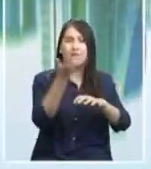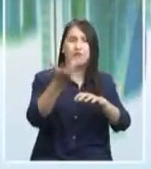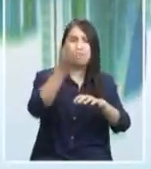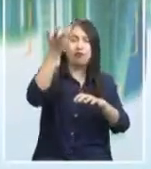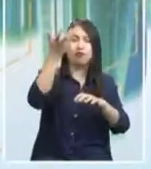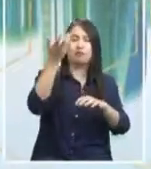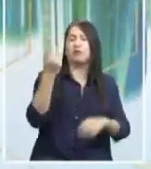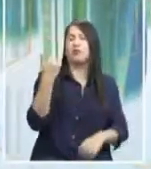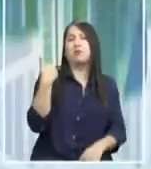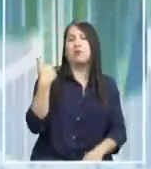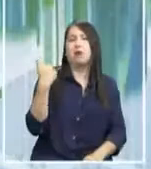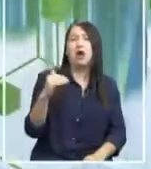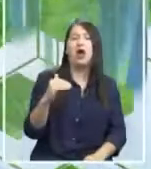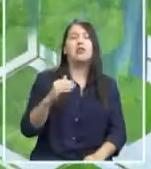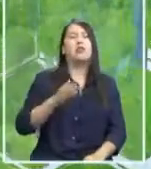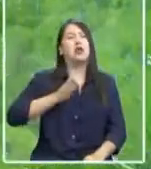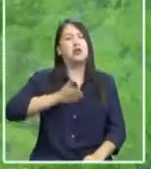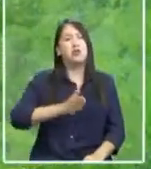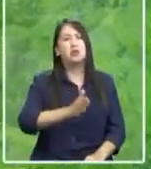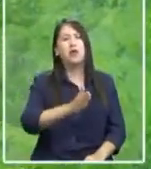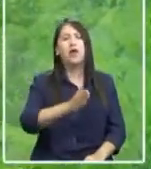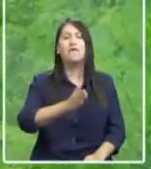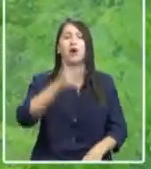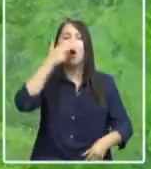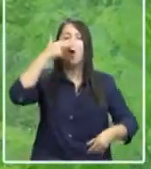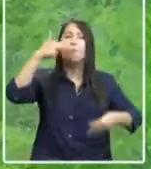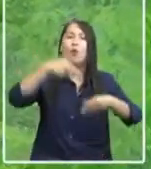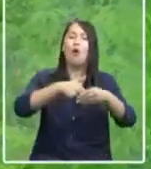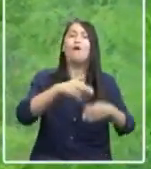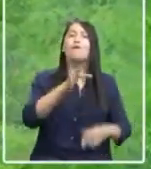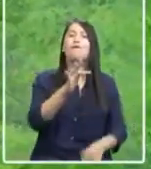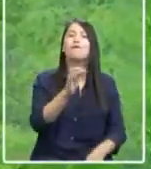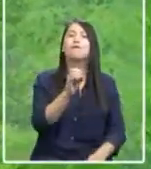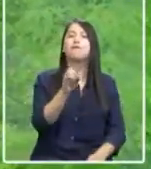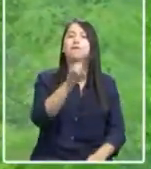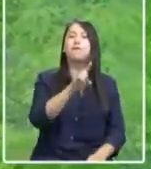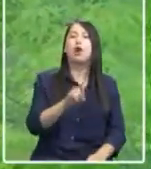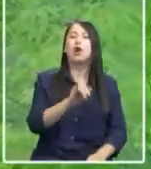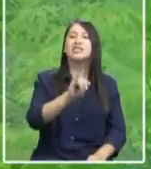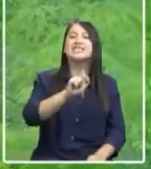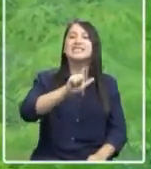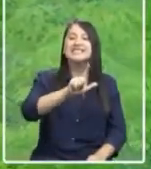fuel. Governments are afraid to touch fossil fuel because they are so powerful.